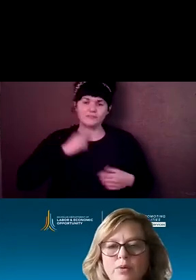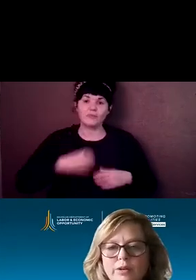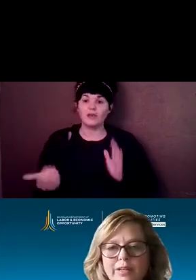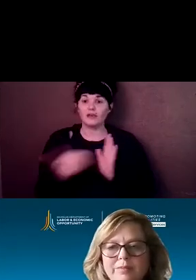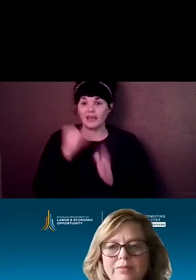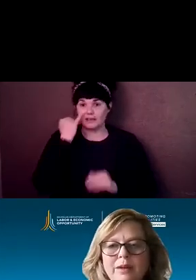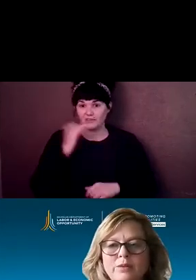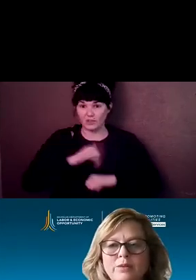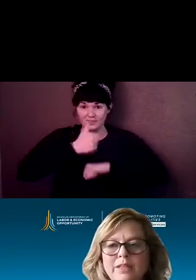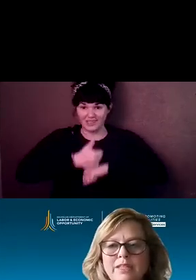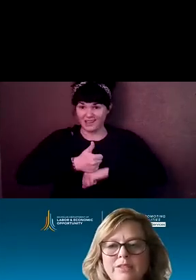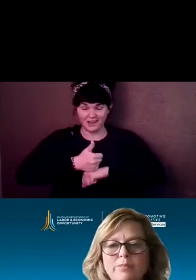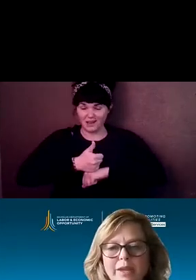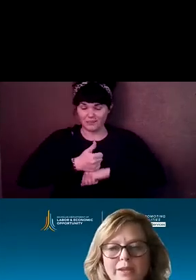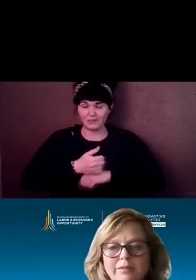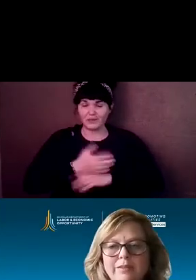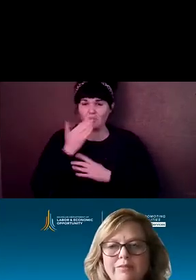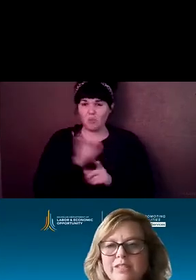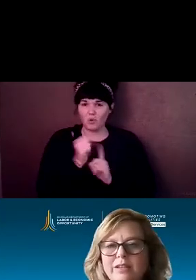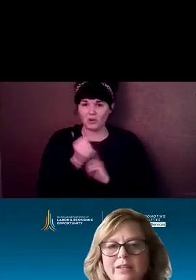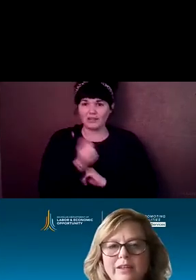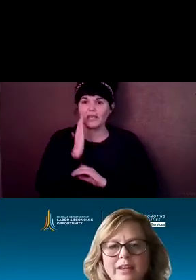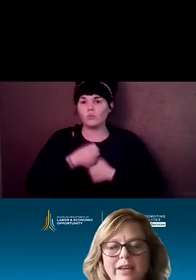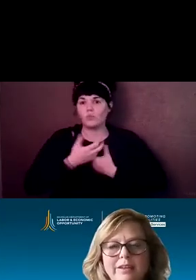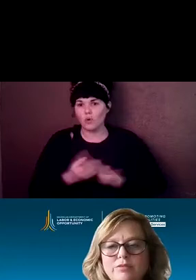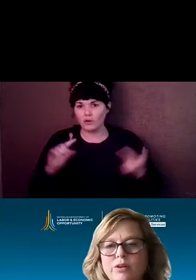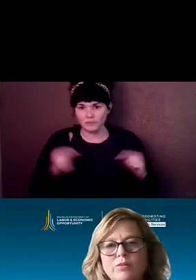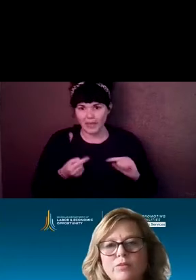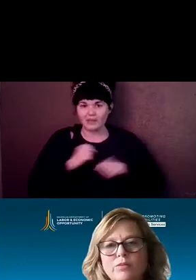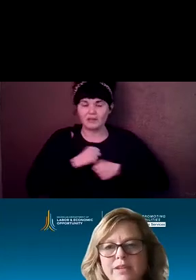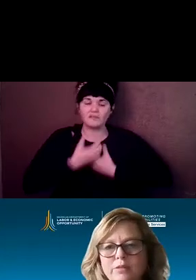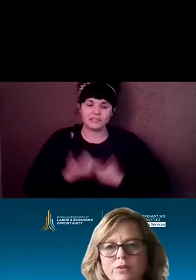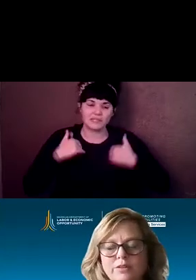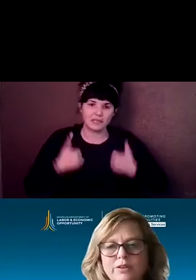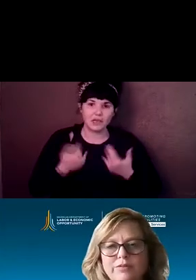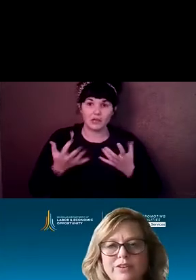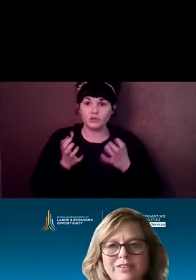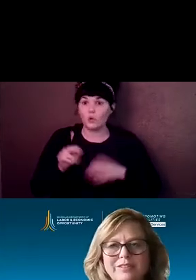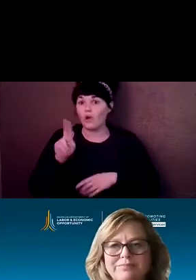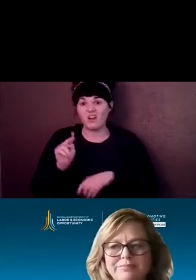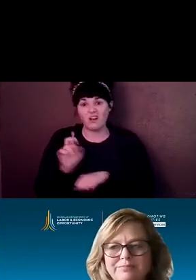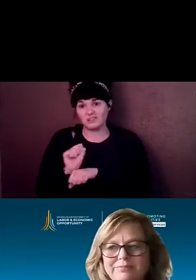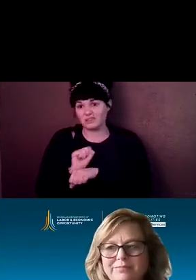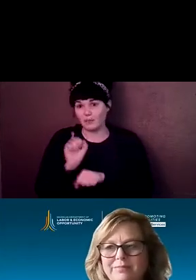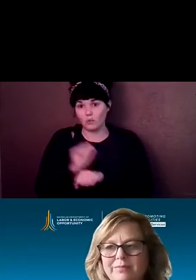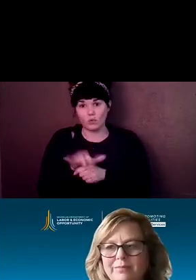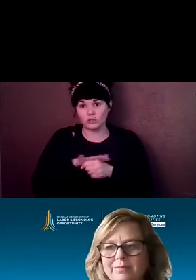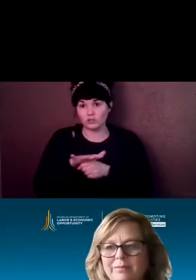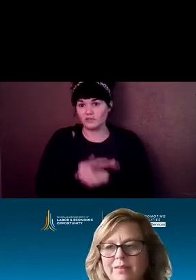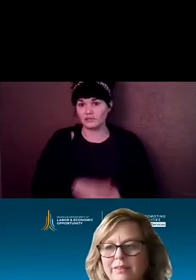up poorly, that will lead to pain and fatigue, and you don't want an unstable work surface.